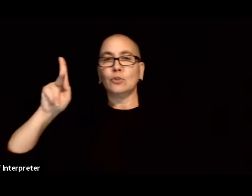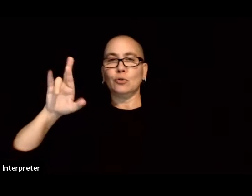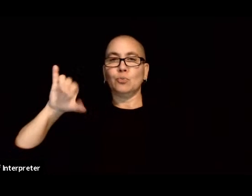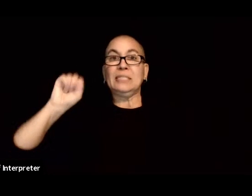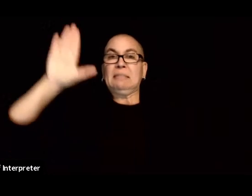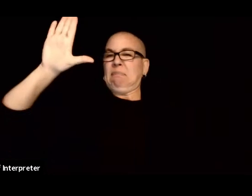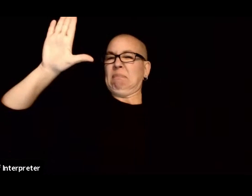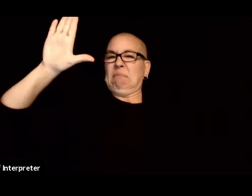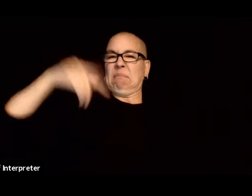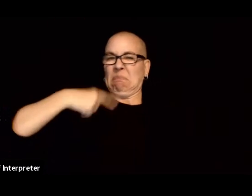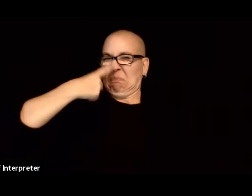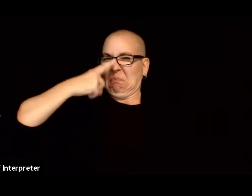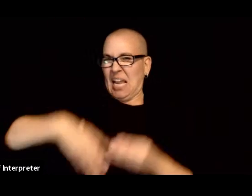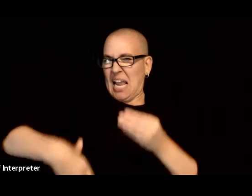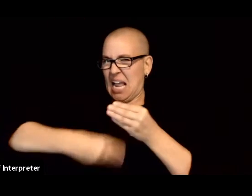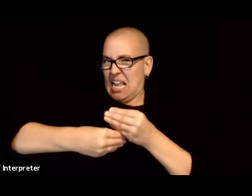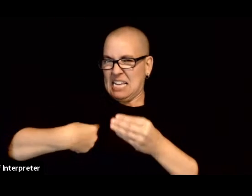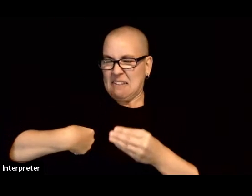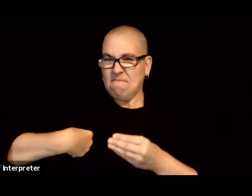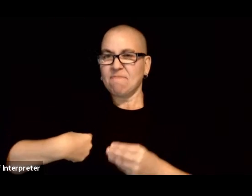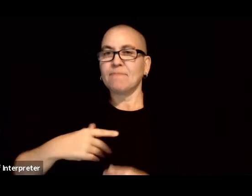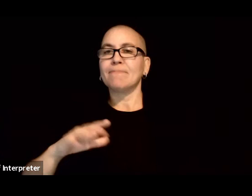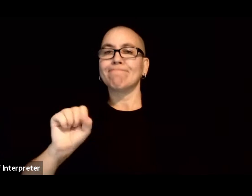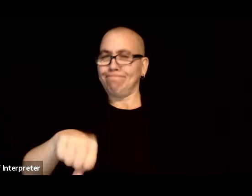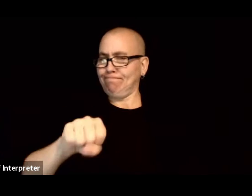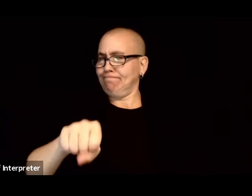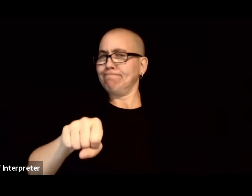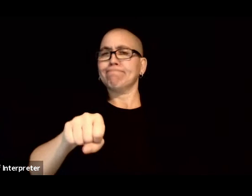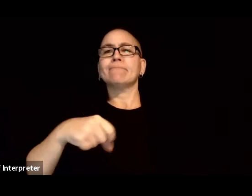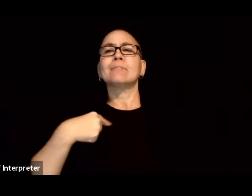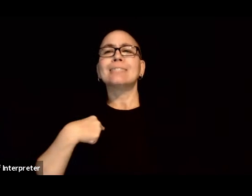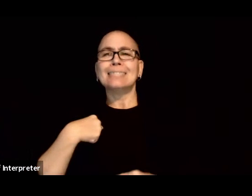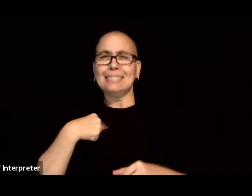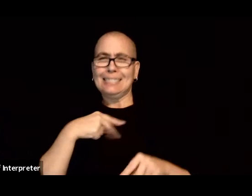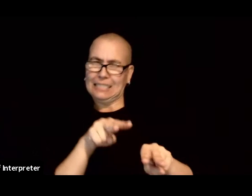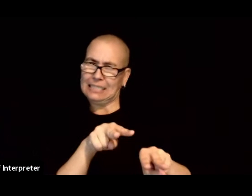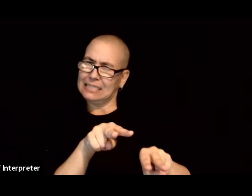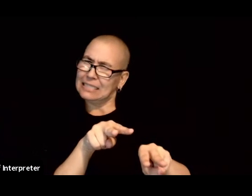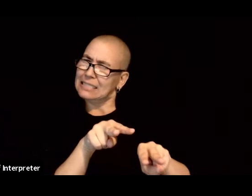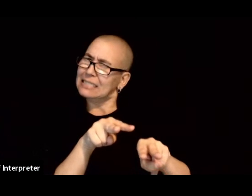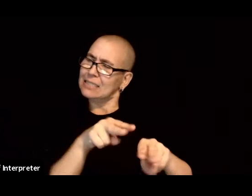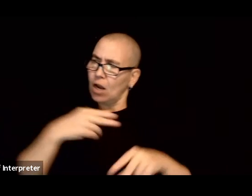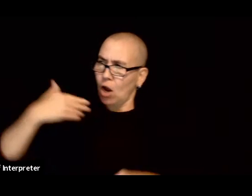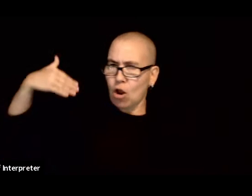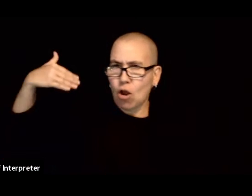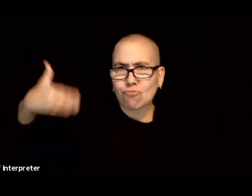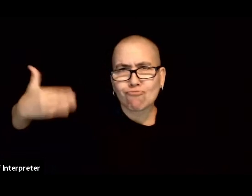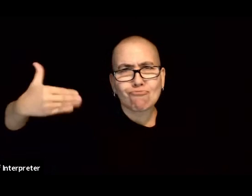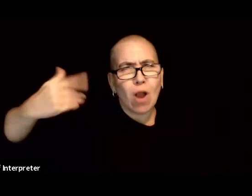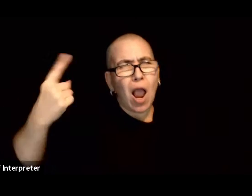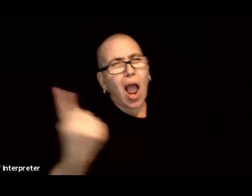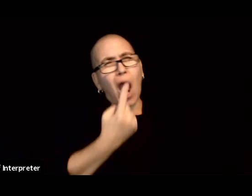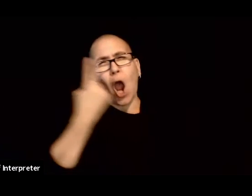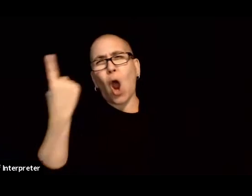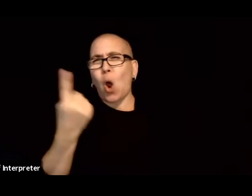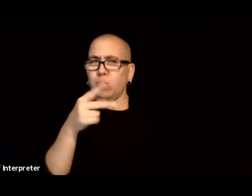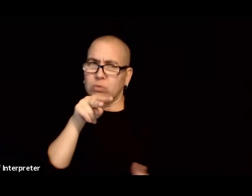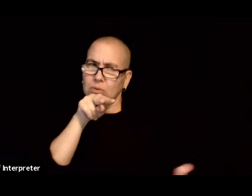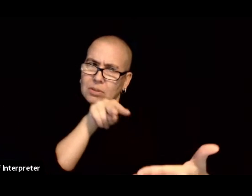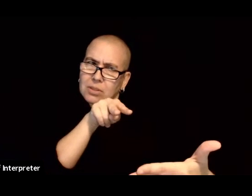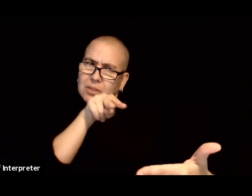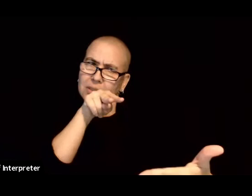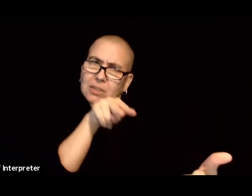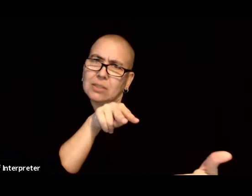at multiple points across the pandemic so far. And that is just patently not